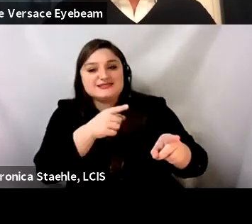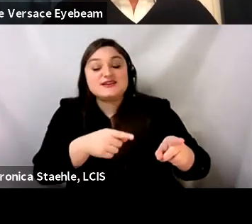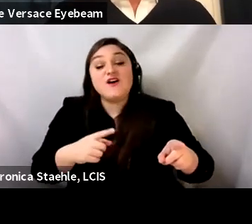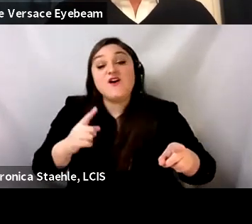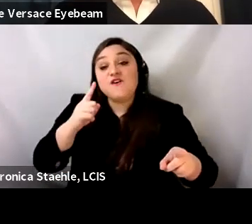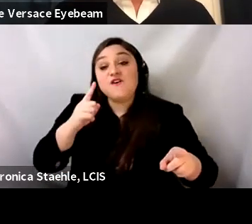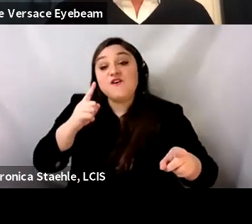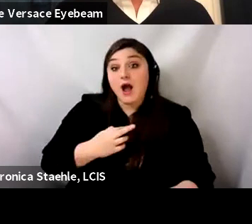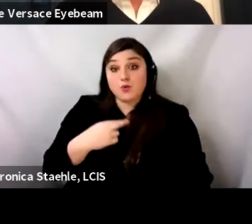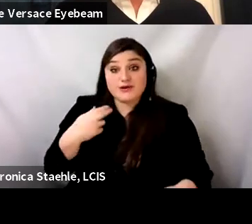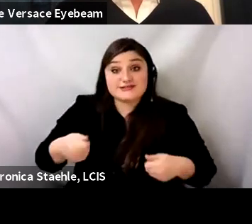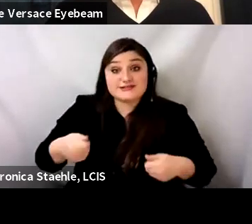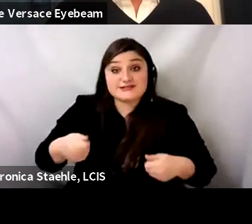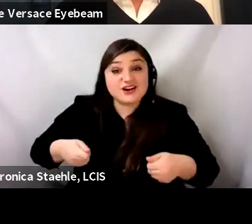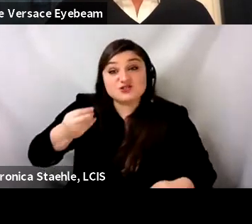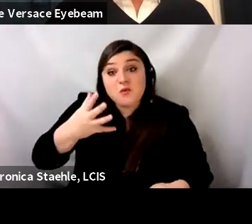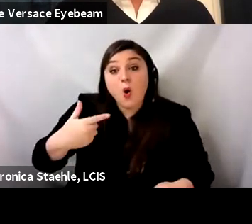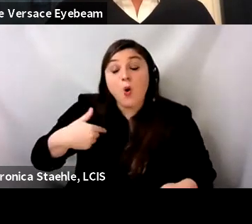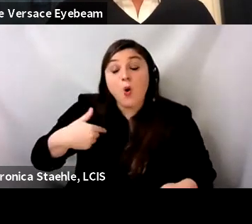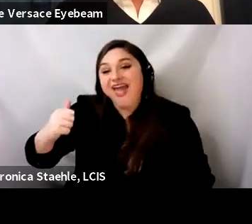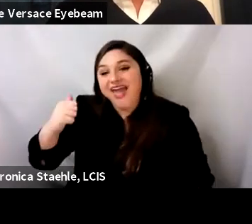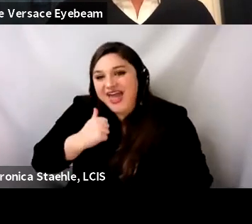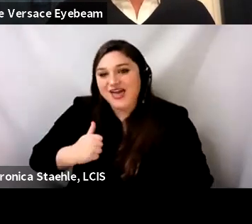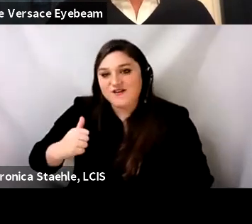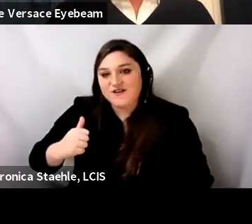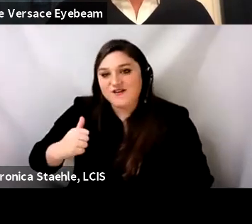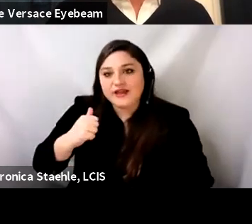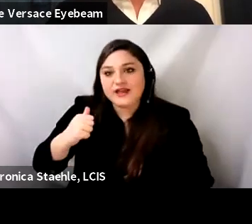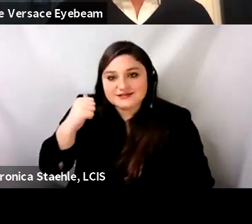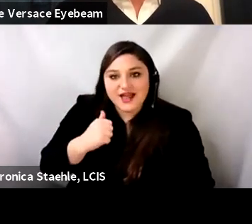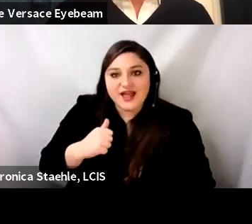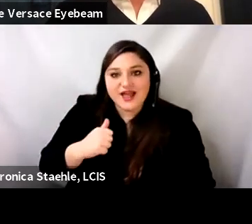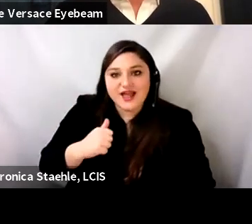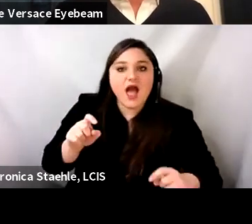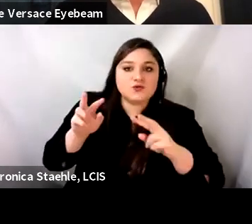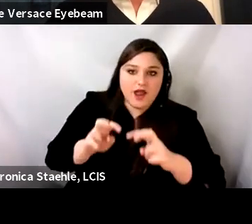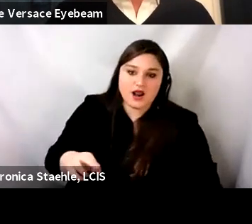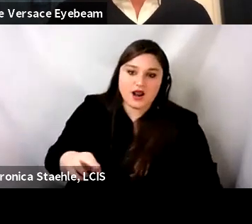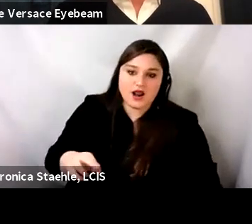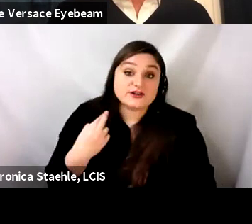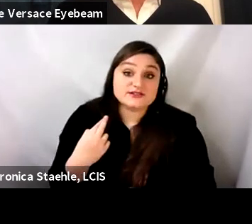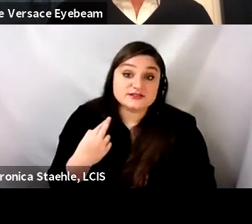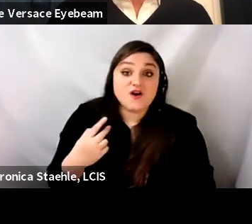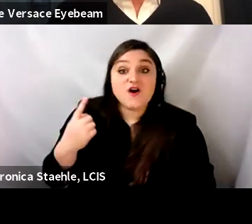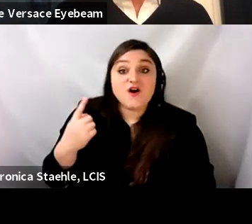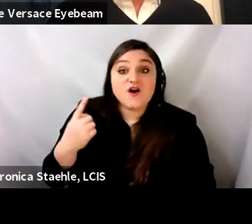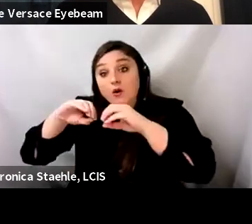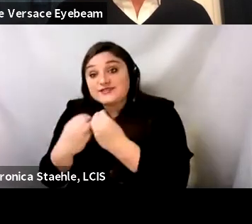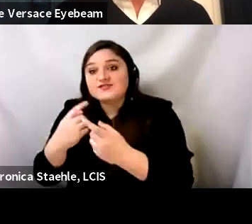managing risk was a day-to-day situation, both organizationally and from our workforce